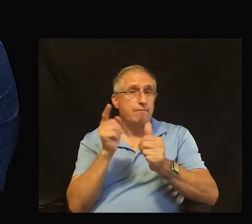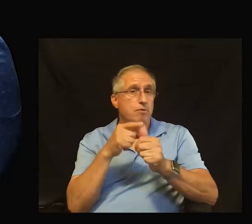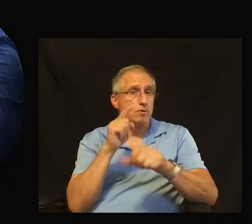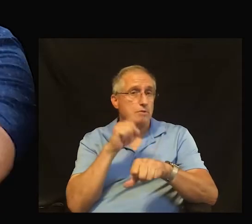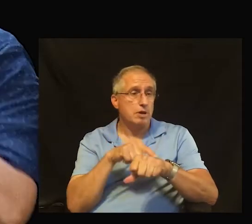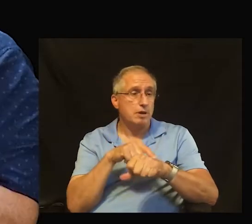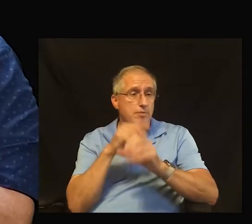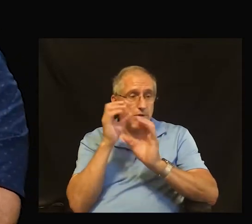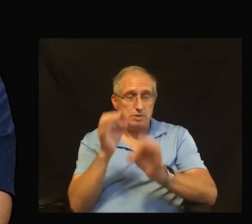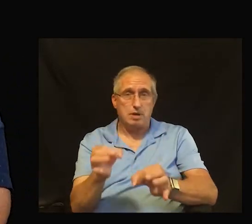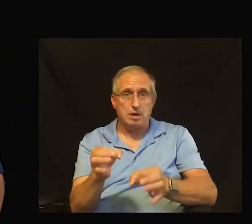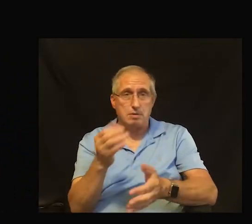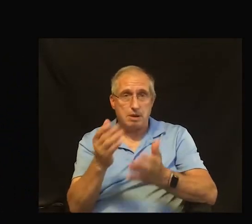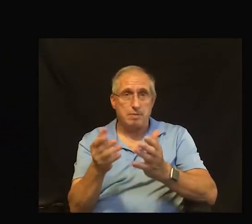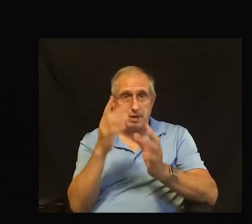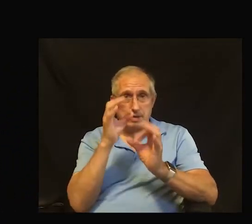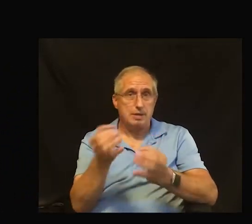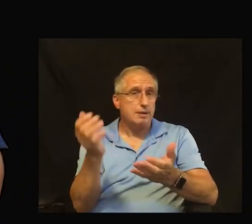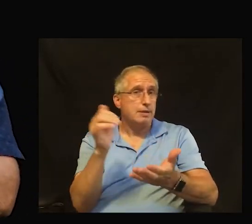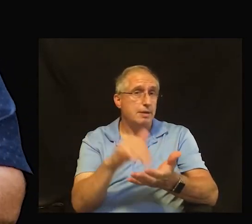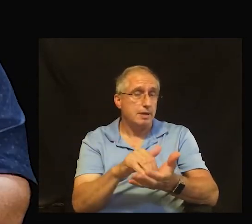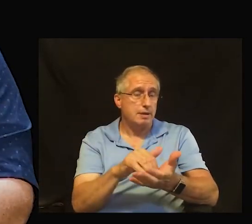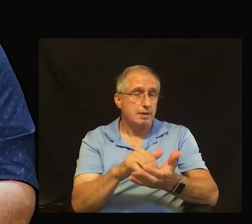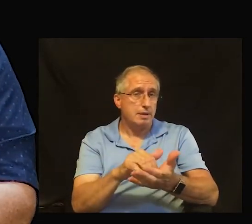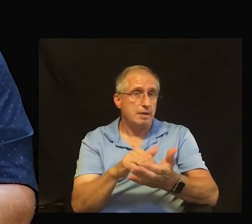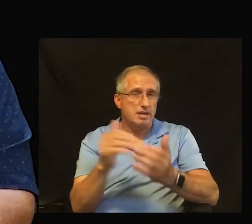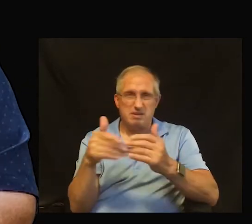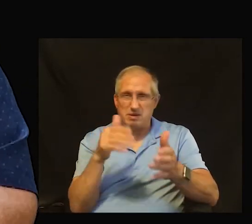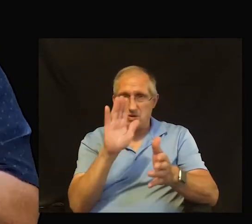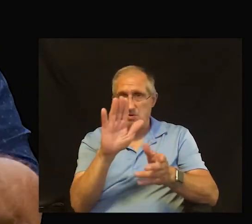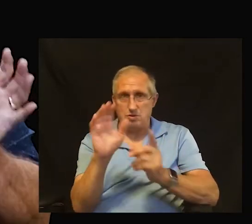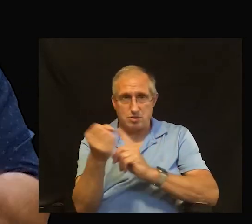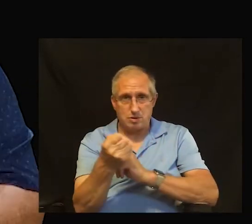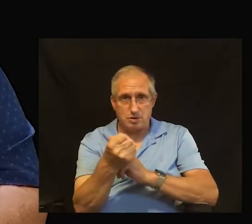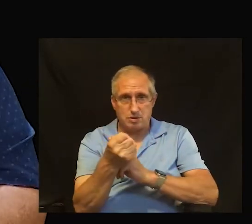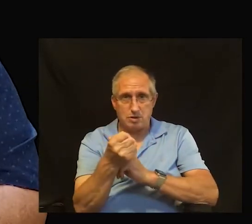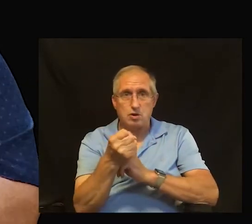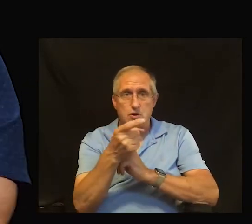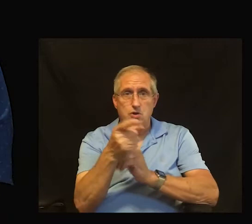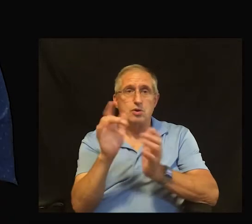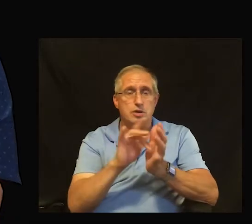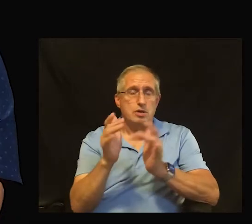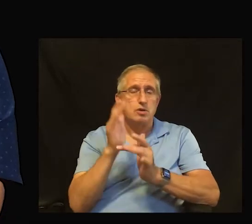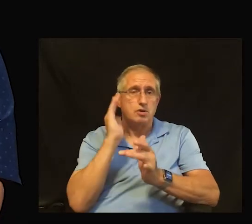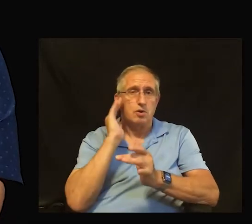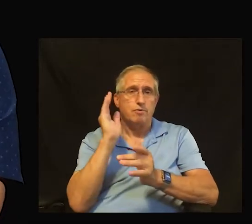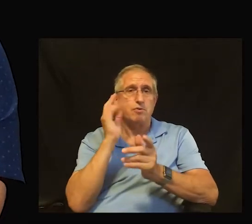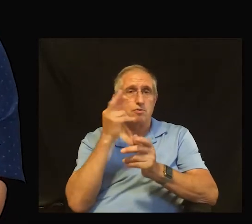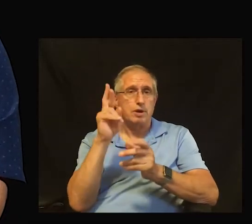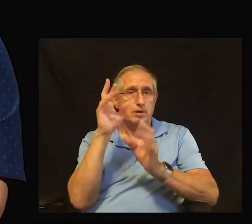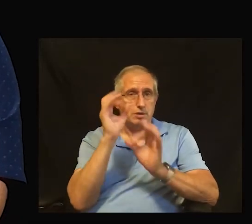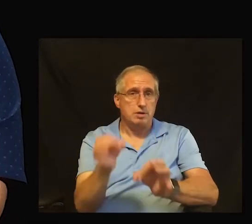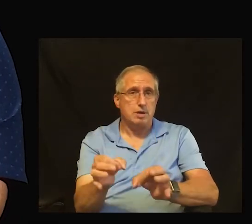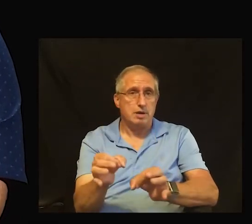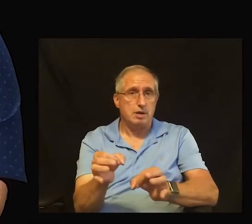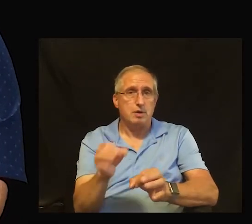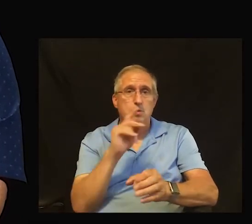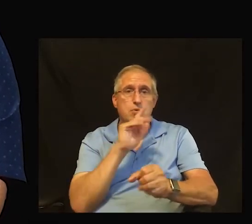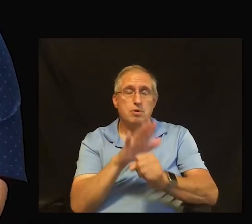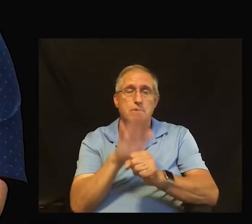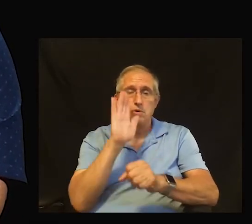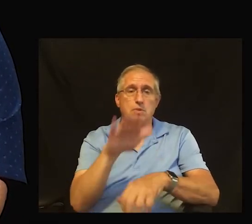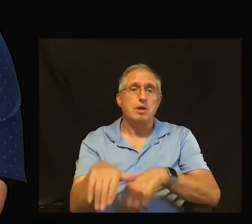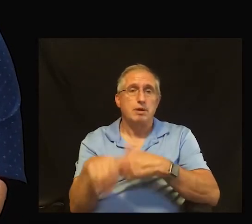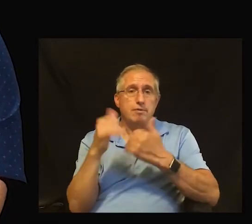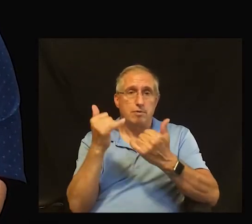So maybe it's a first time to make this decision, or maybe it's a rededication of your life to Christ. I don't know what it is. You and Jesus know. But if you're ready to make that decision today,